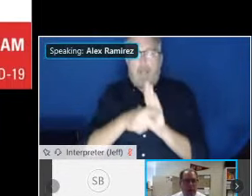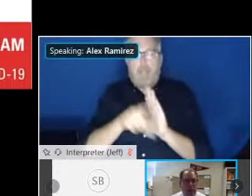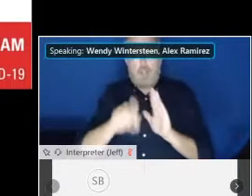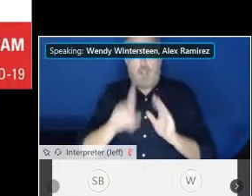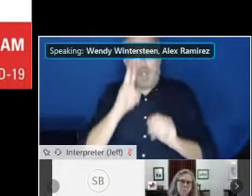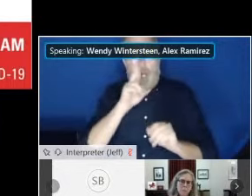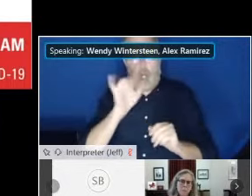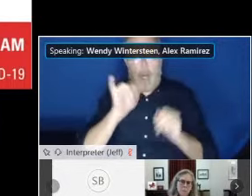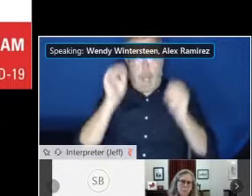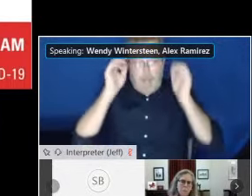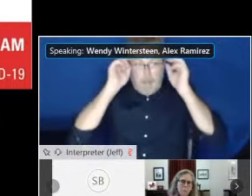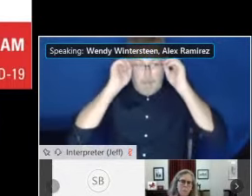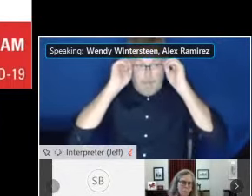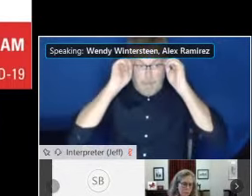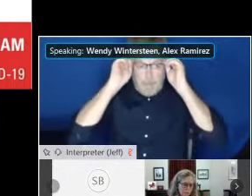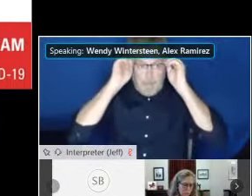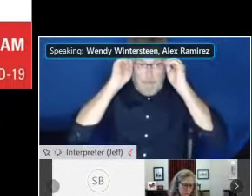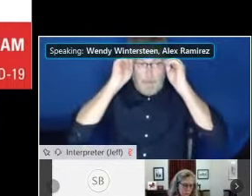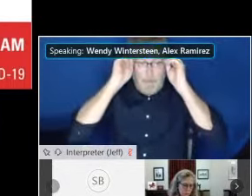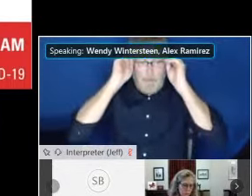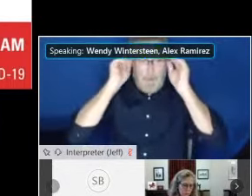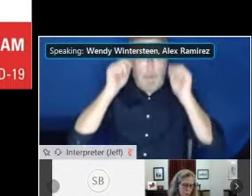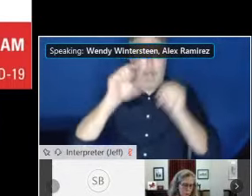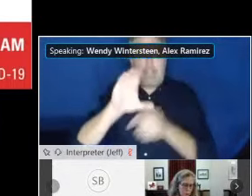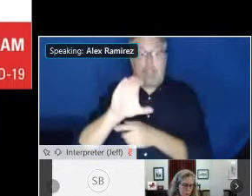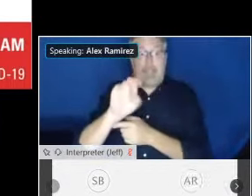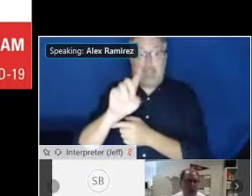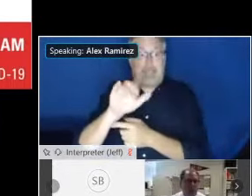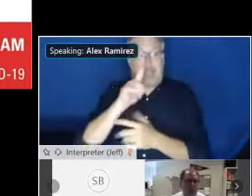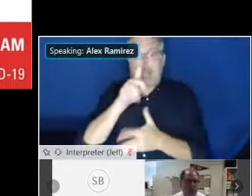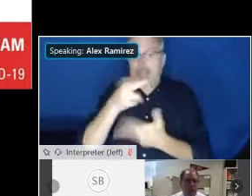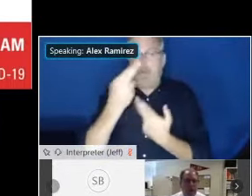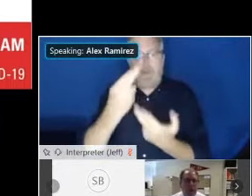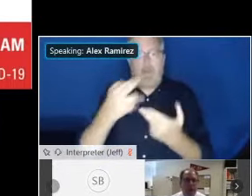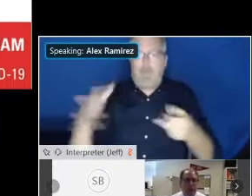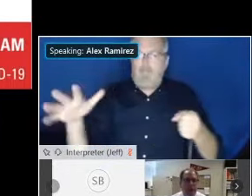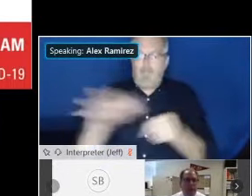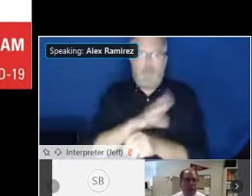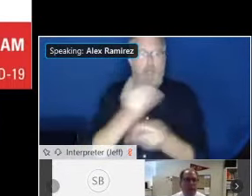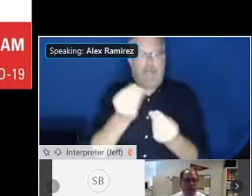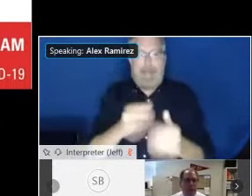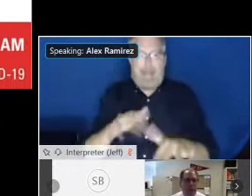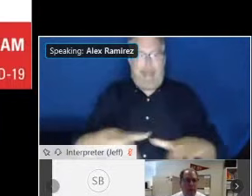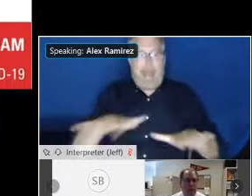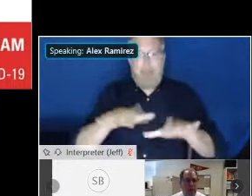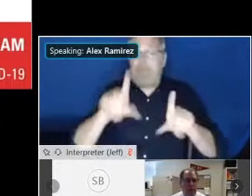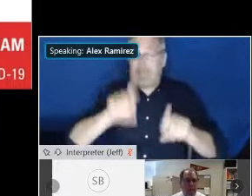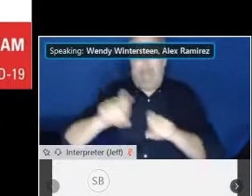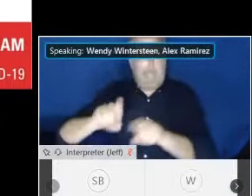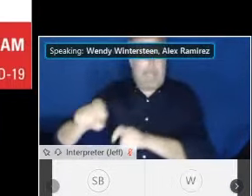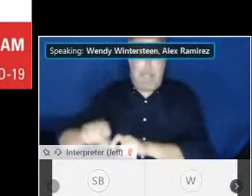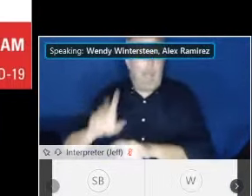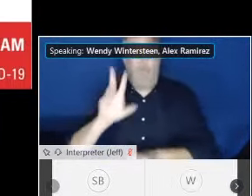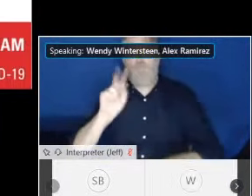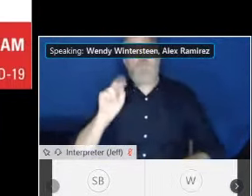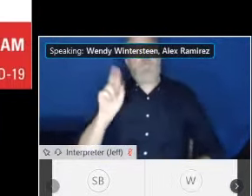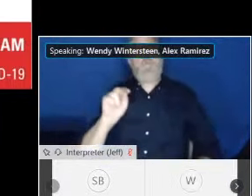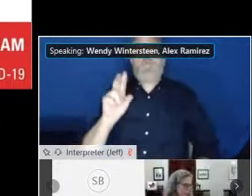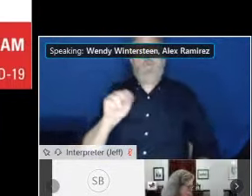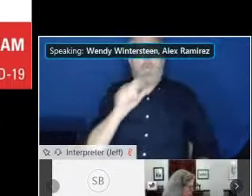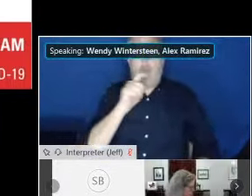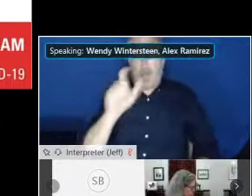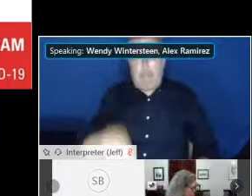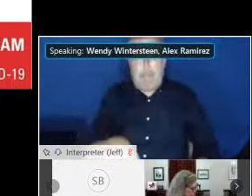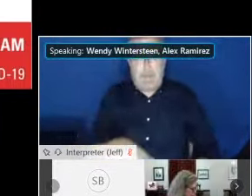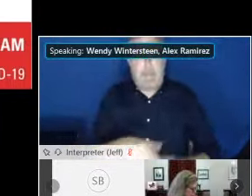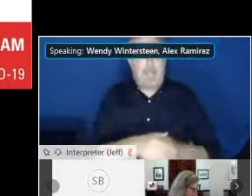not recommend whole campus testing, and this is for various reasons. The CDC was very clear that the number